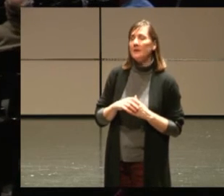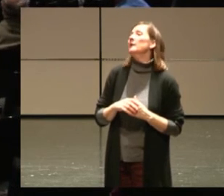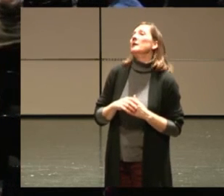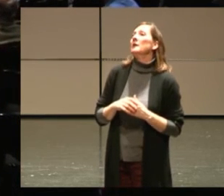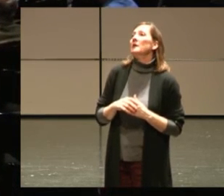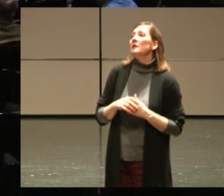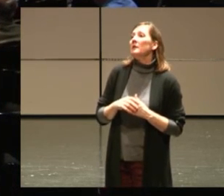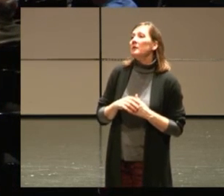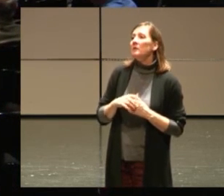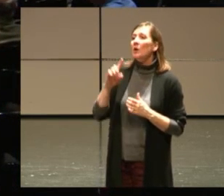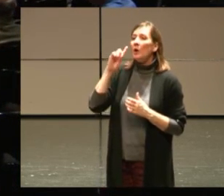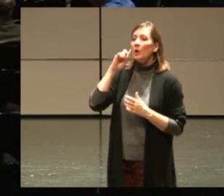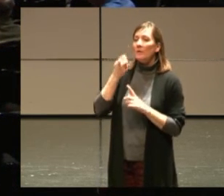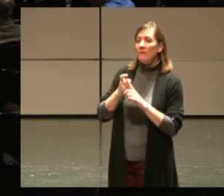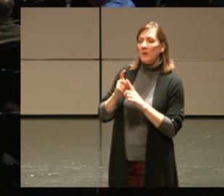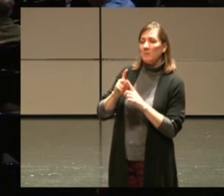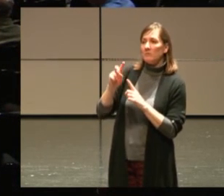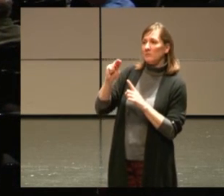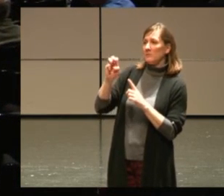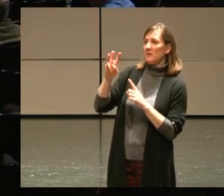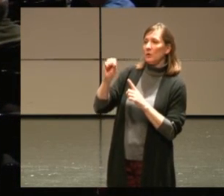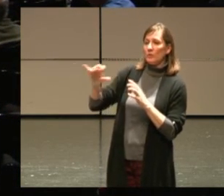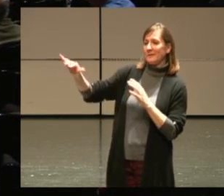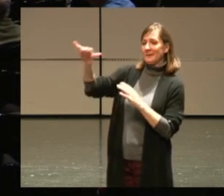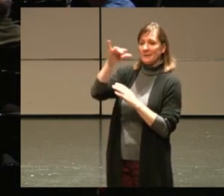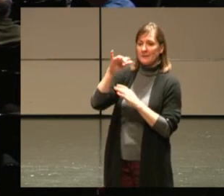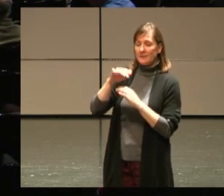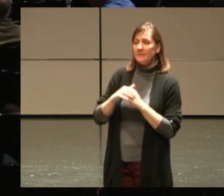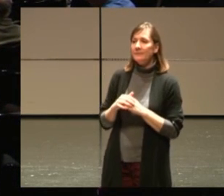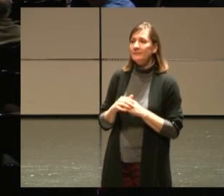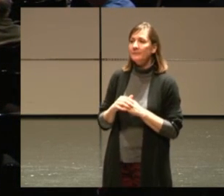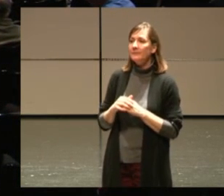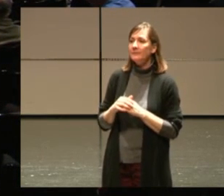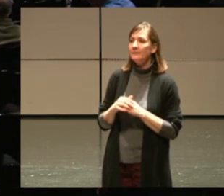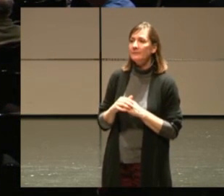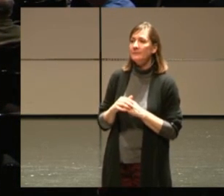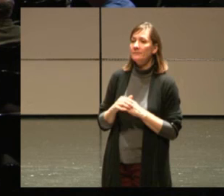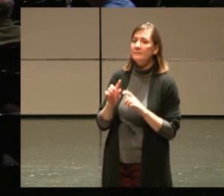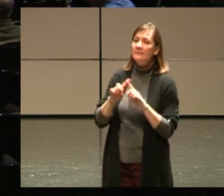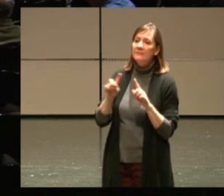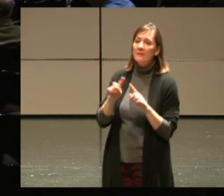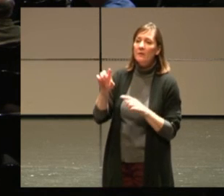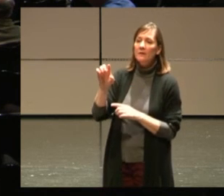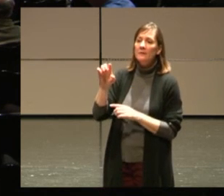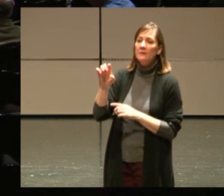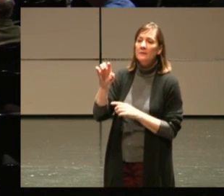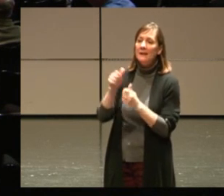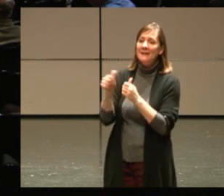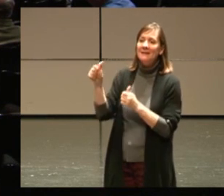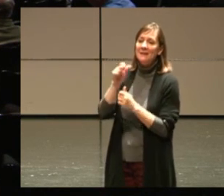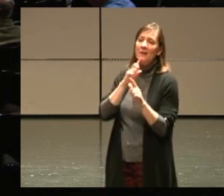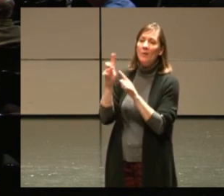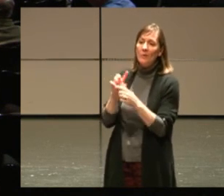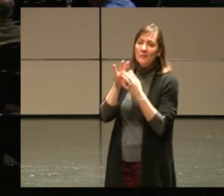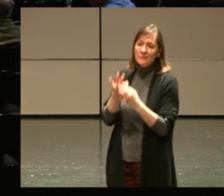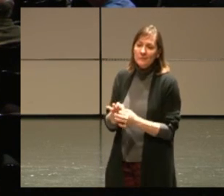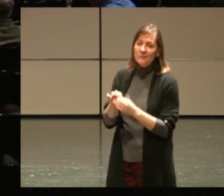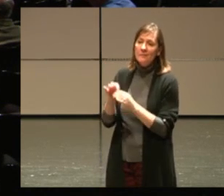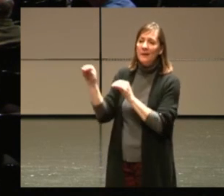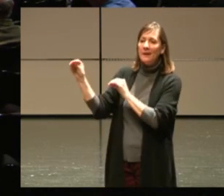In the last day or two, it's been in the news that there have been or will be forthcoming executive orders about immigration that could apply to